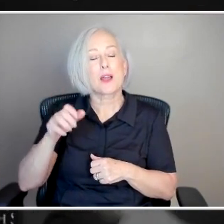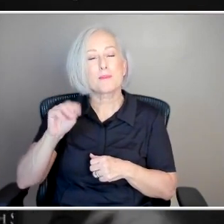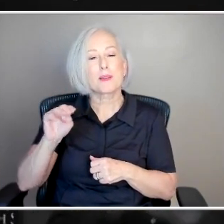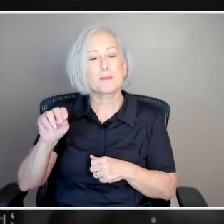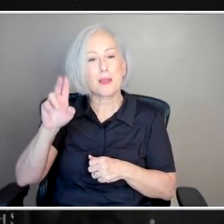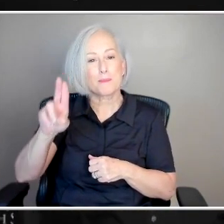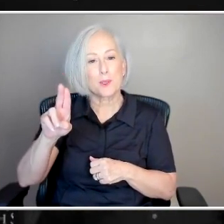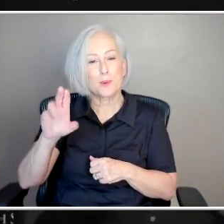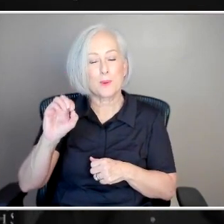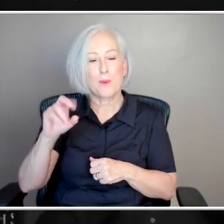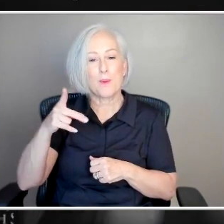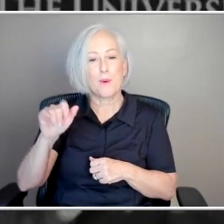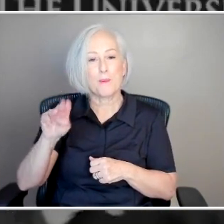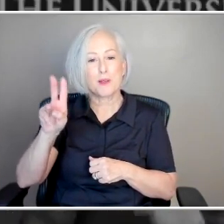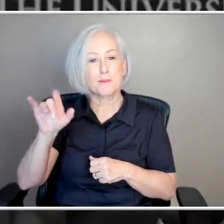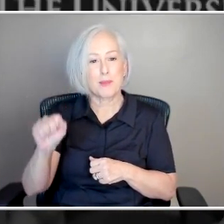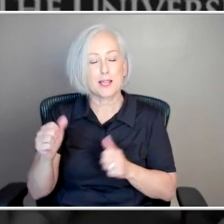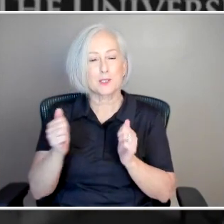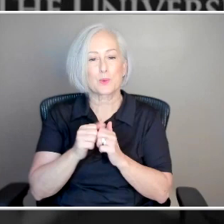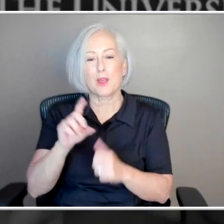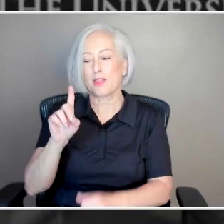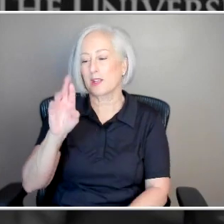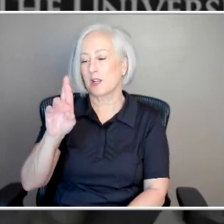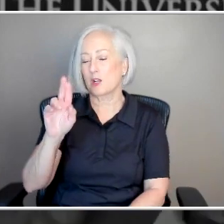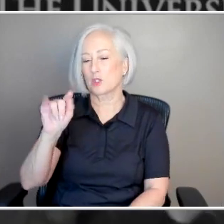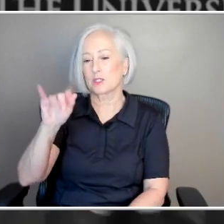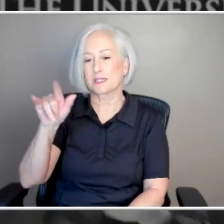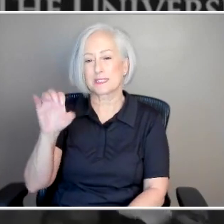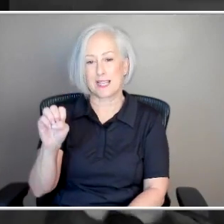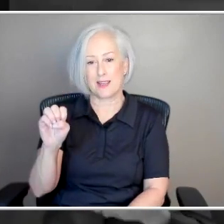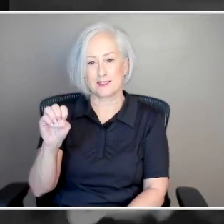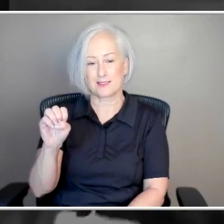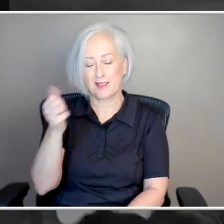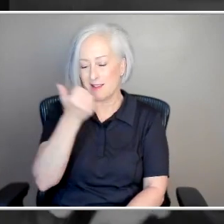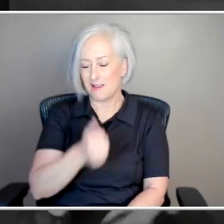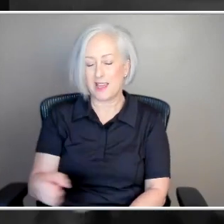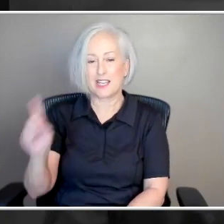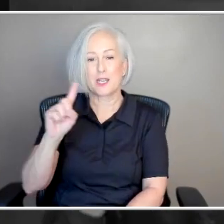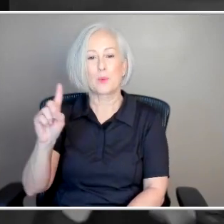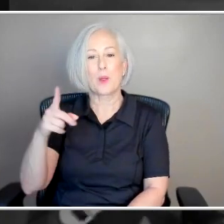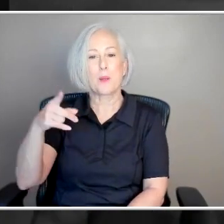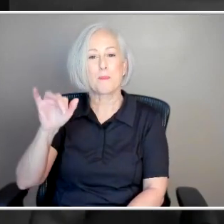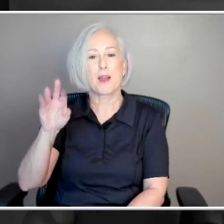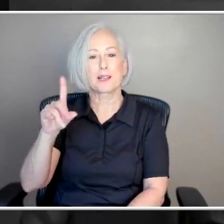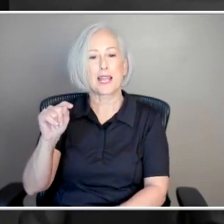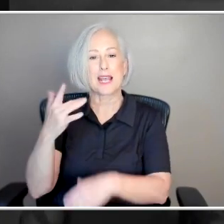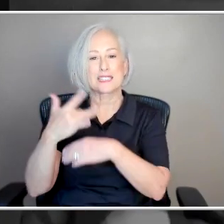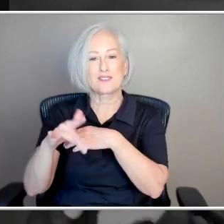Mics with Dr. Stites podcast. Now, everywhere podcasts are available.